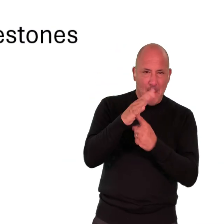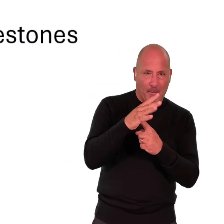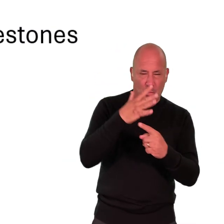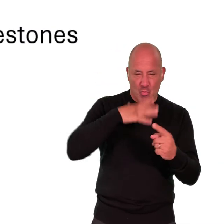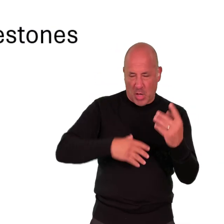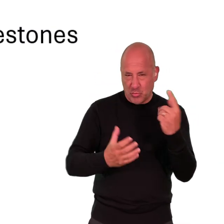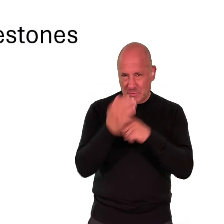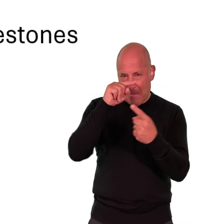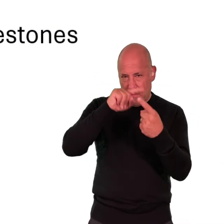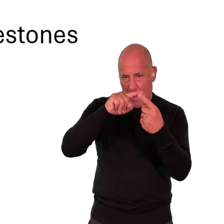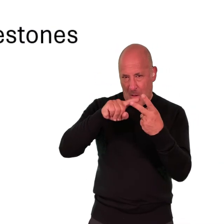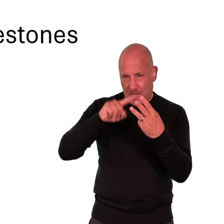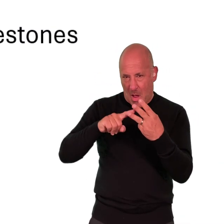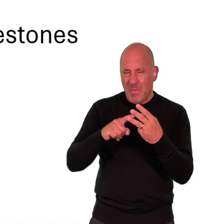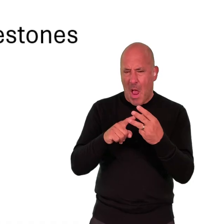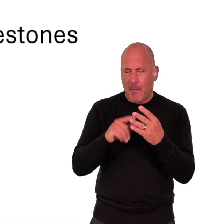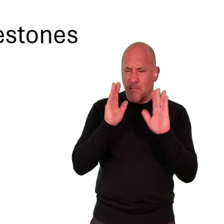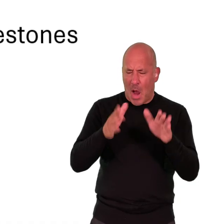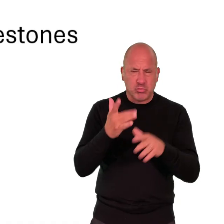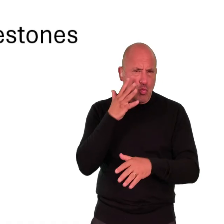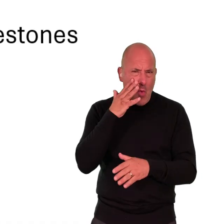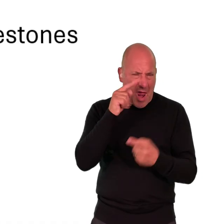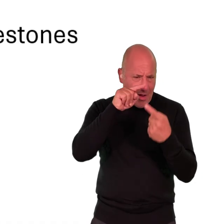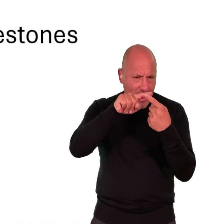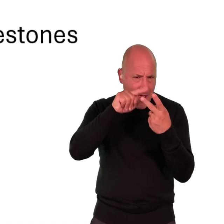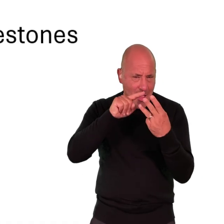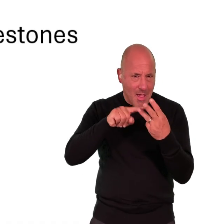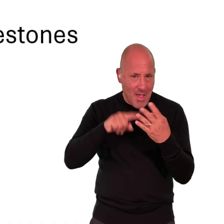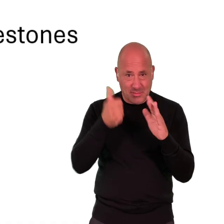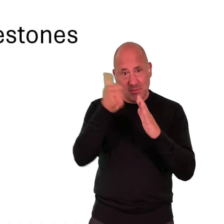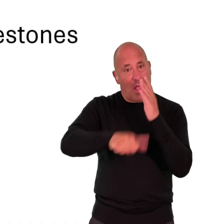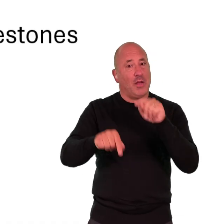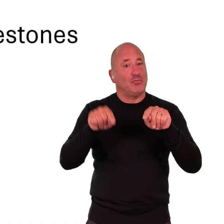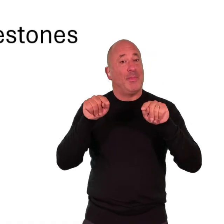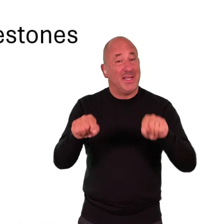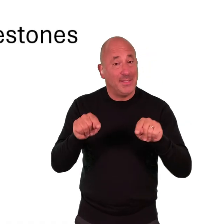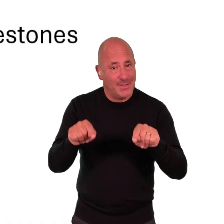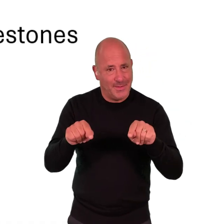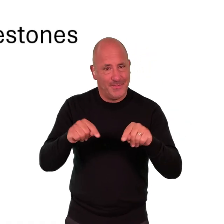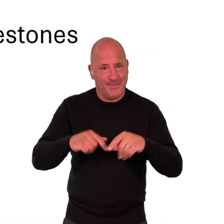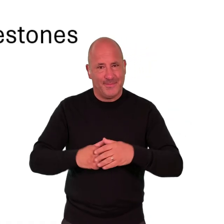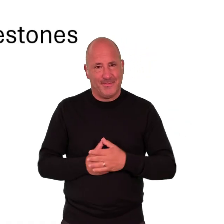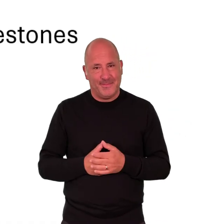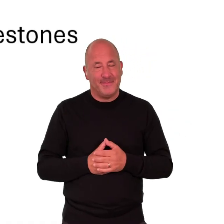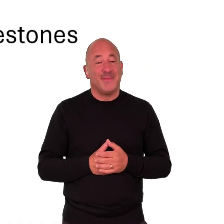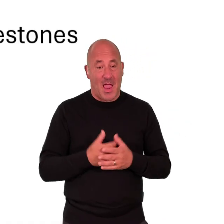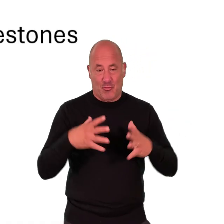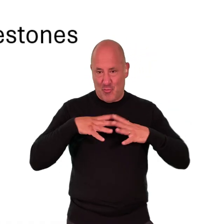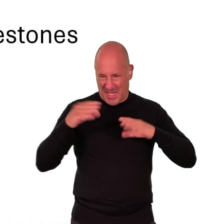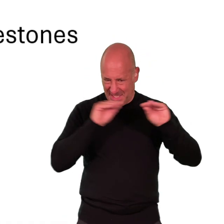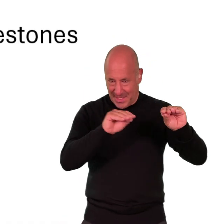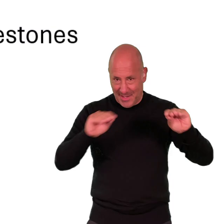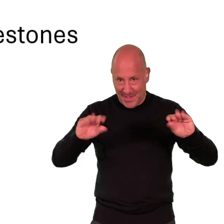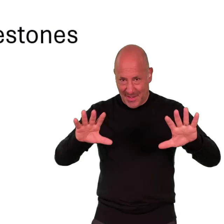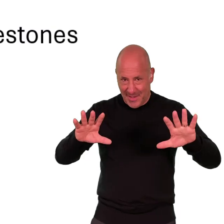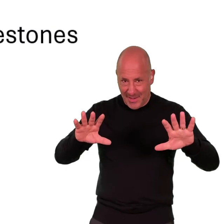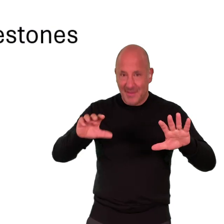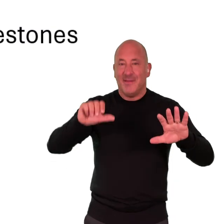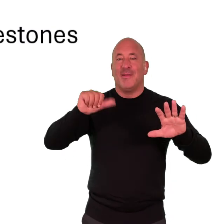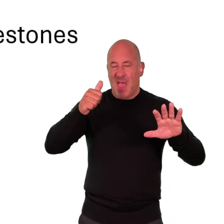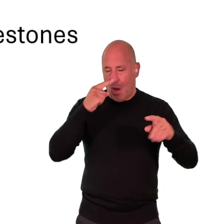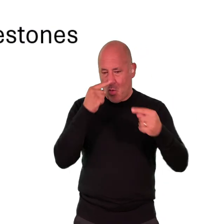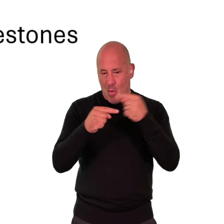place, you can work backwards to fill in the detail. What do you need to do in order to achieve those key goals?